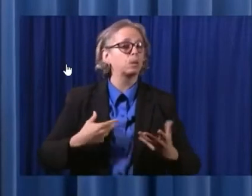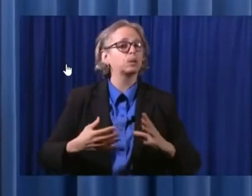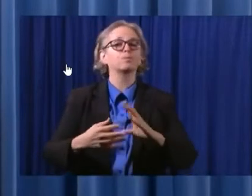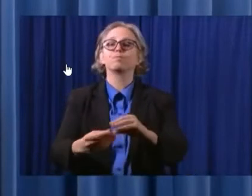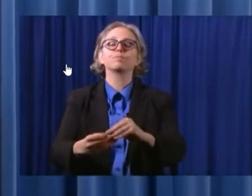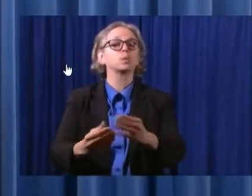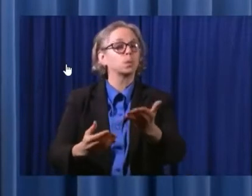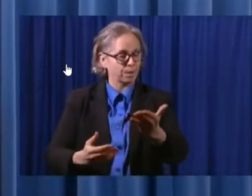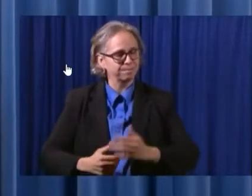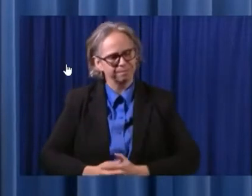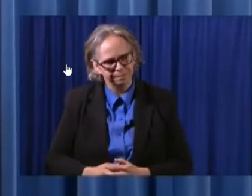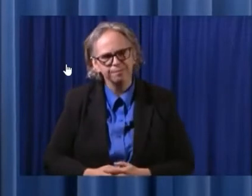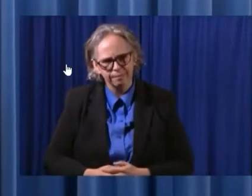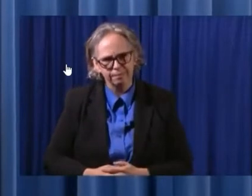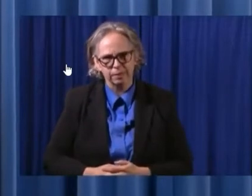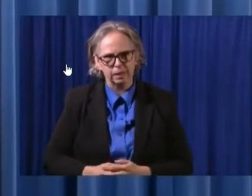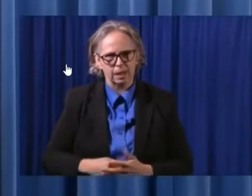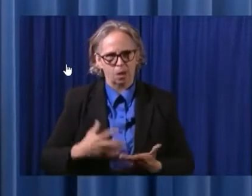with our guidance